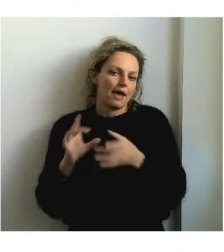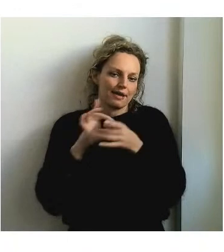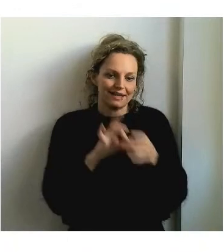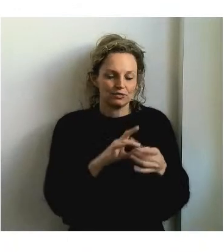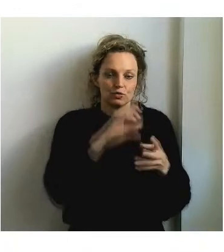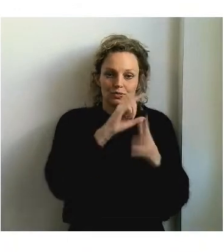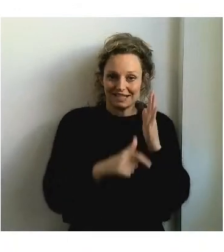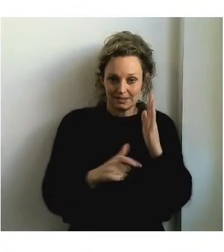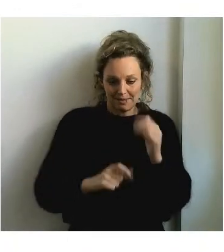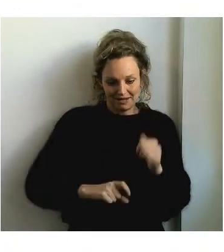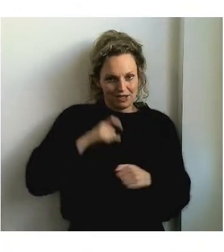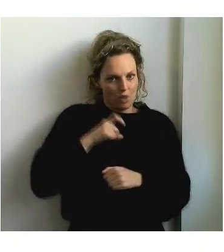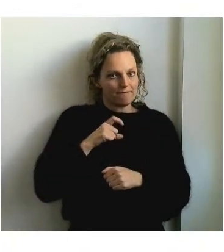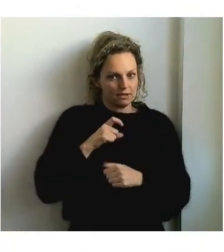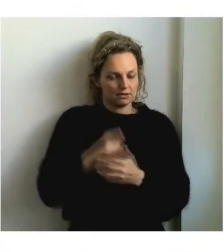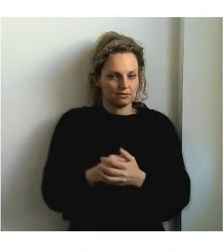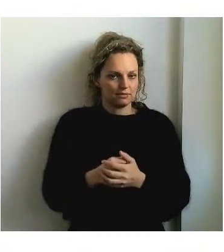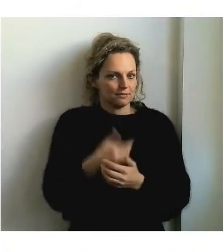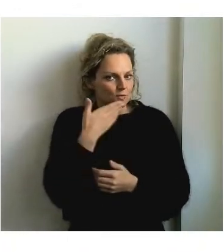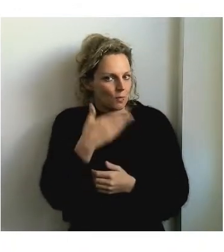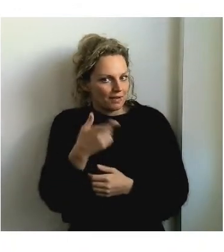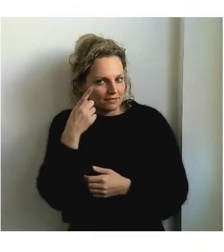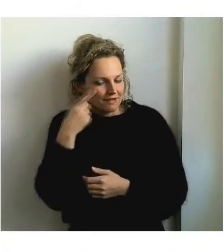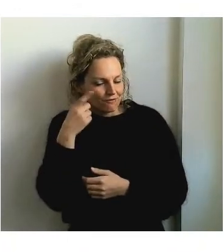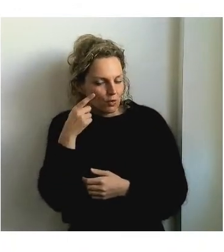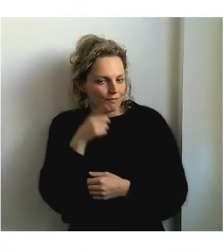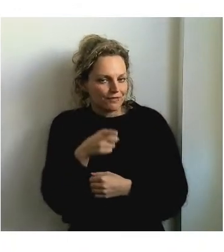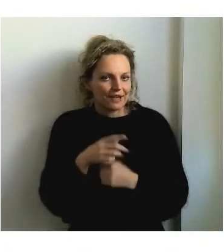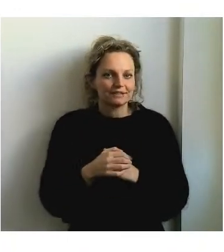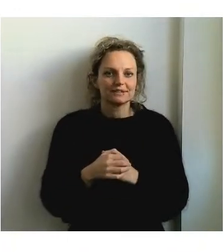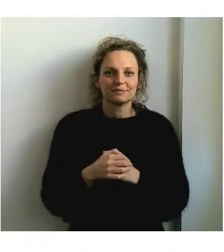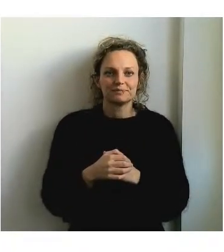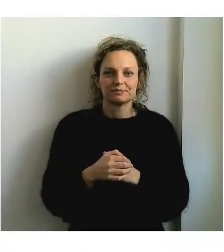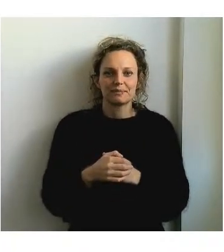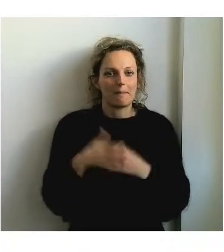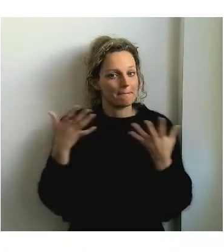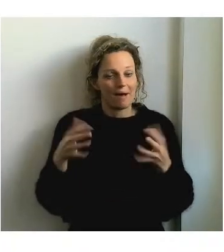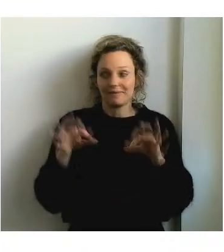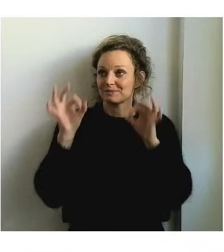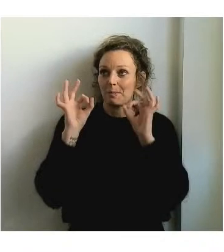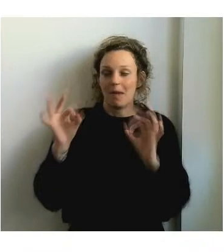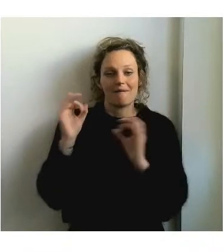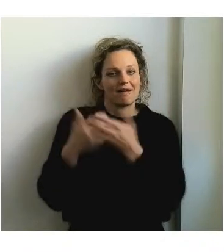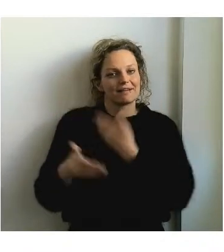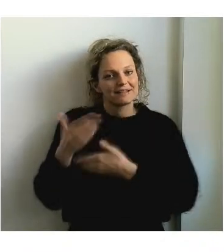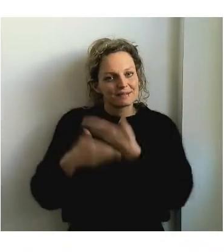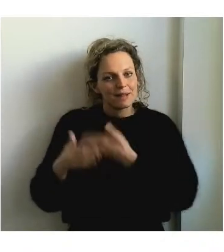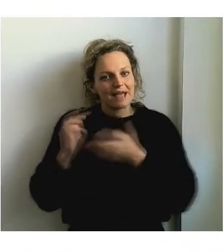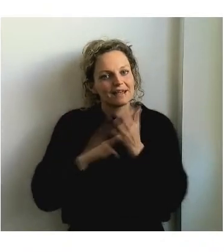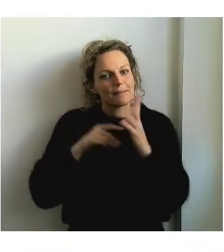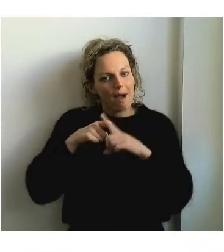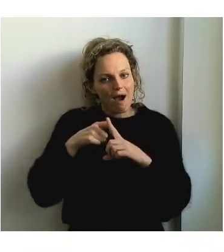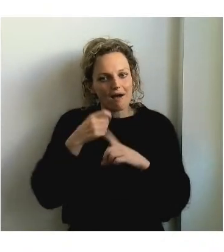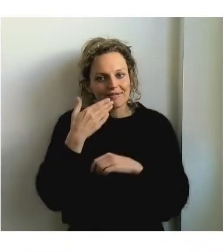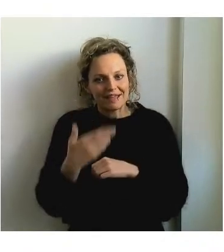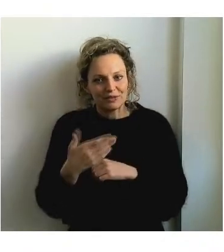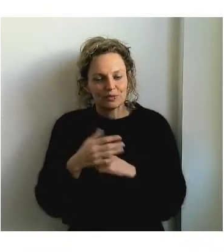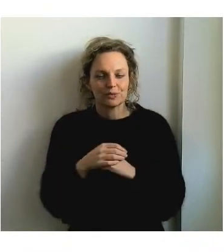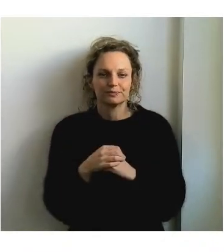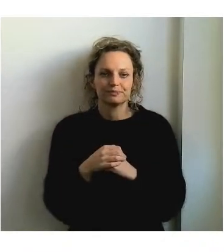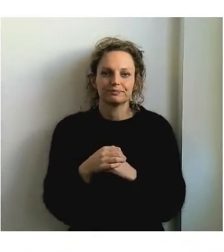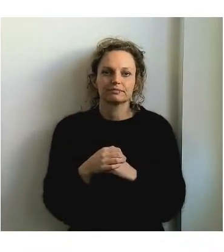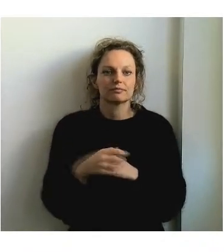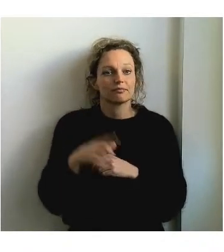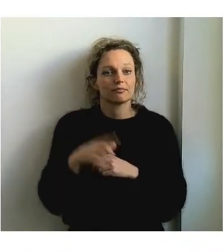conference. So please watch out for that. But I couldn't have put it better, Mark. So thank you so much. And I think what you've also done is